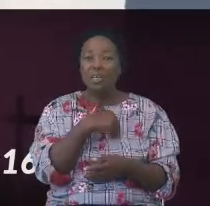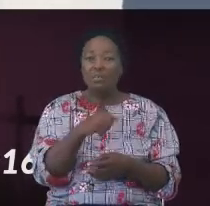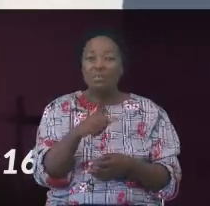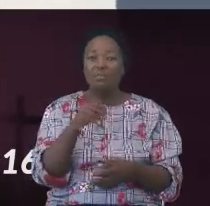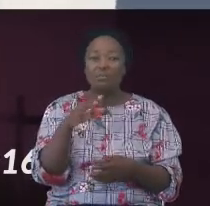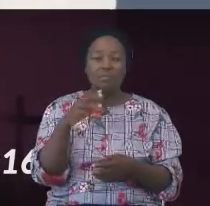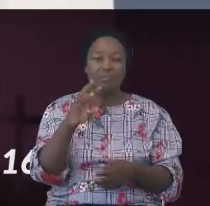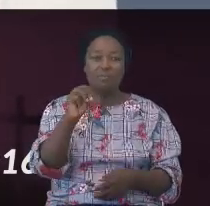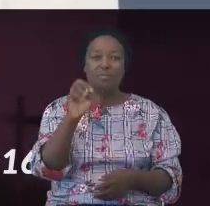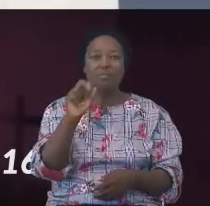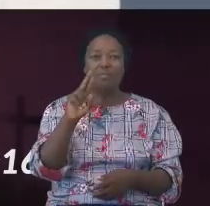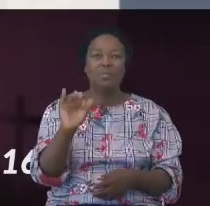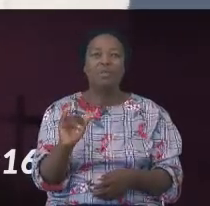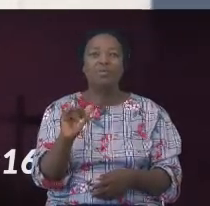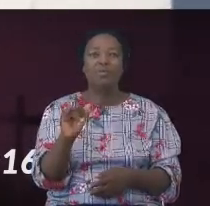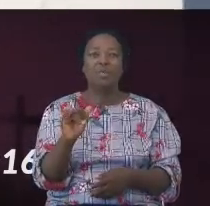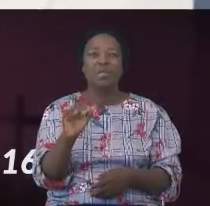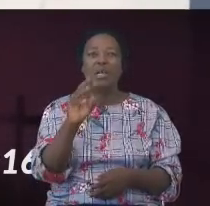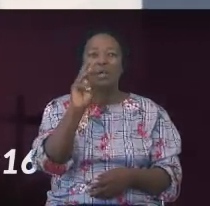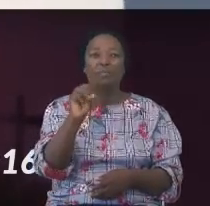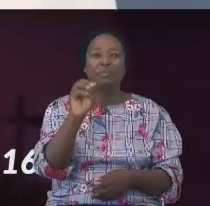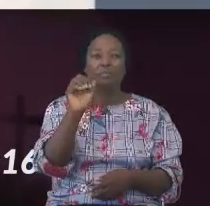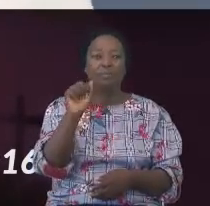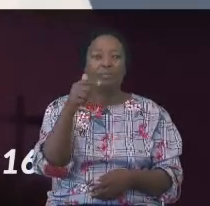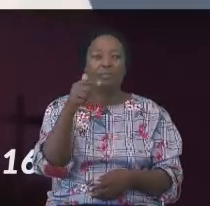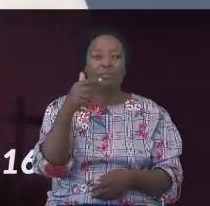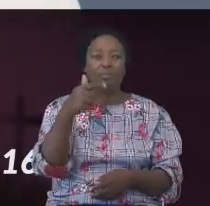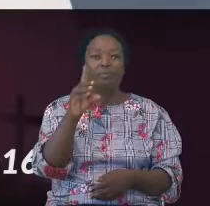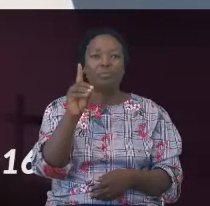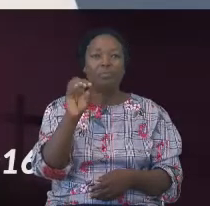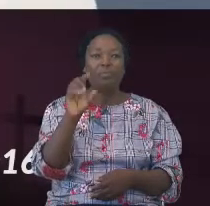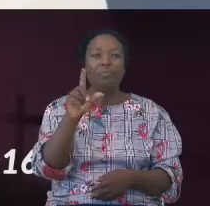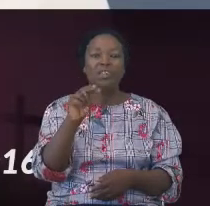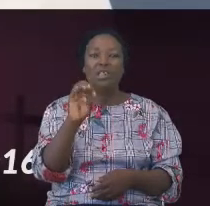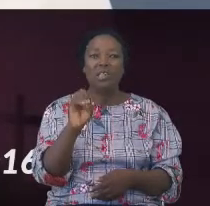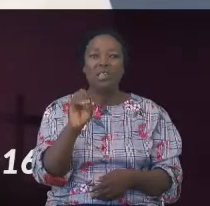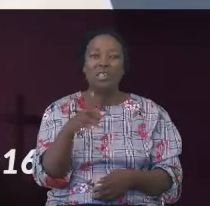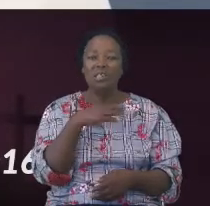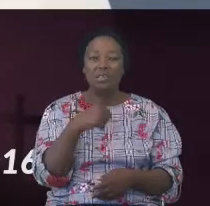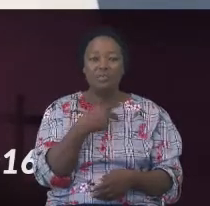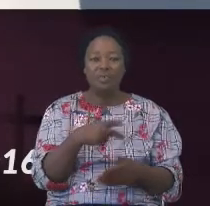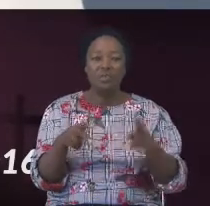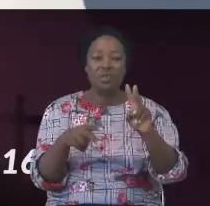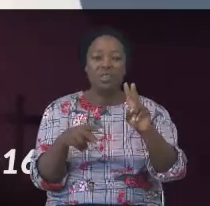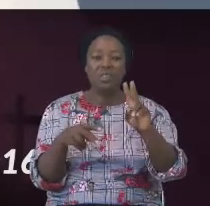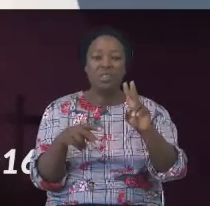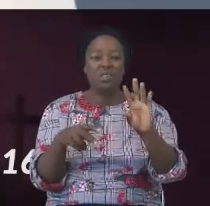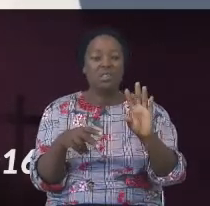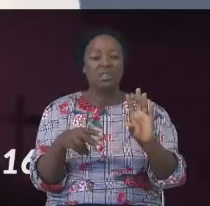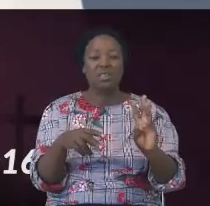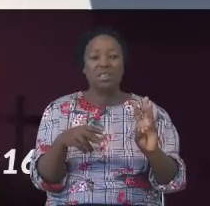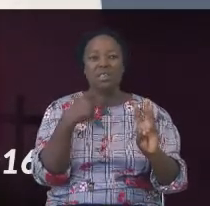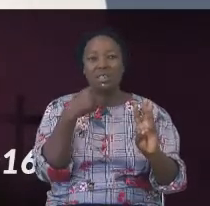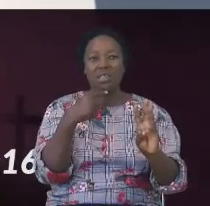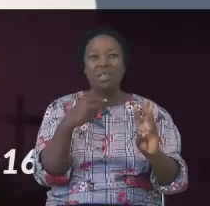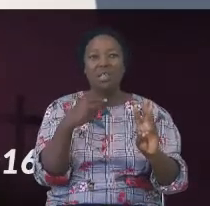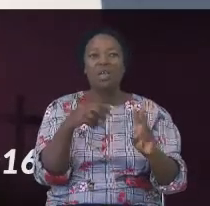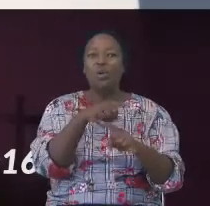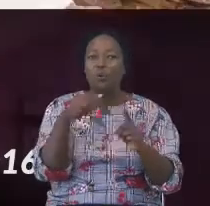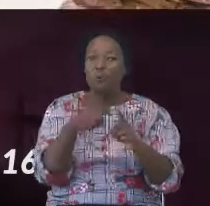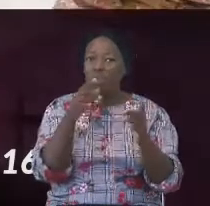the wife of Cleopas, and Mary Magdalene. Verse 26, it says,